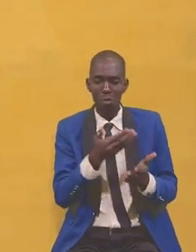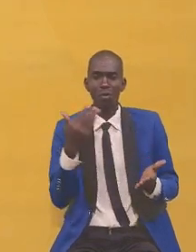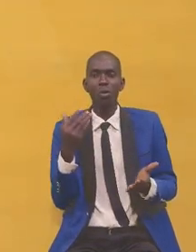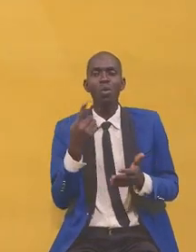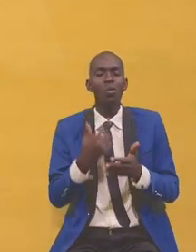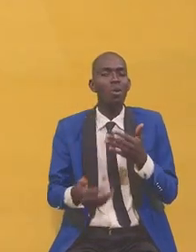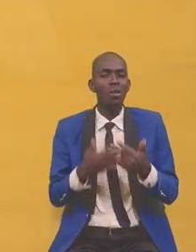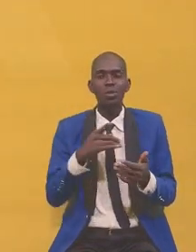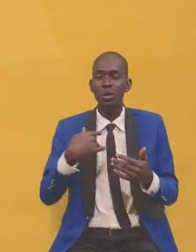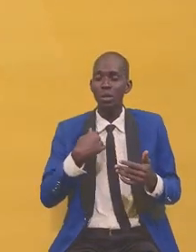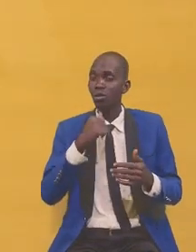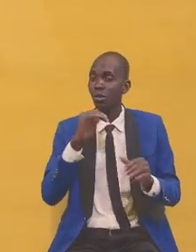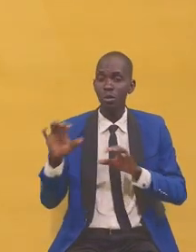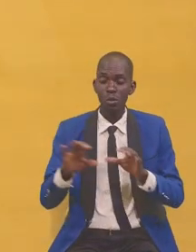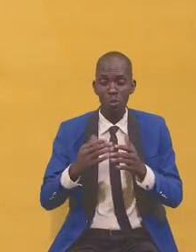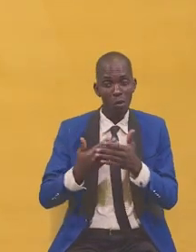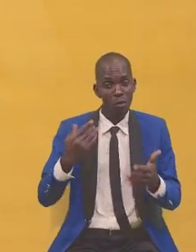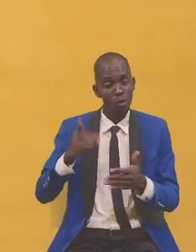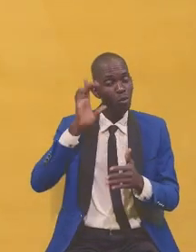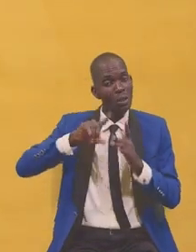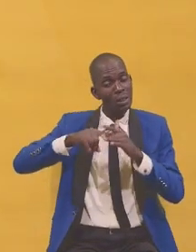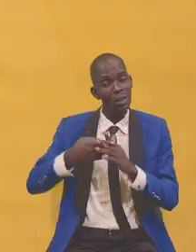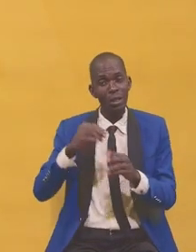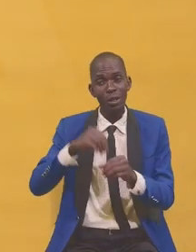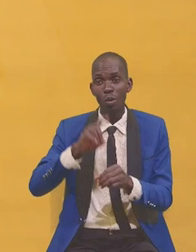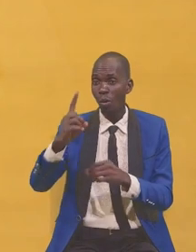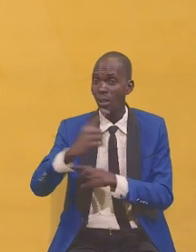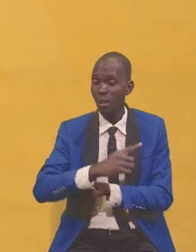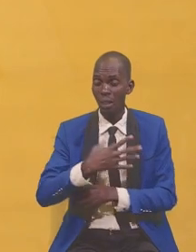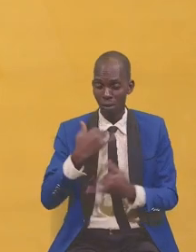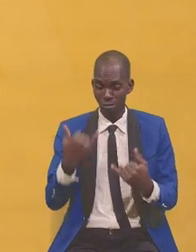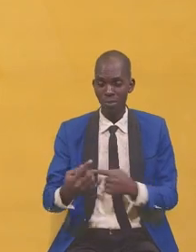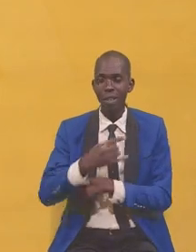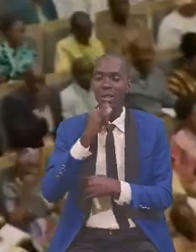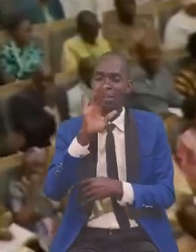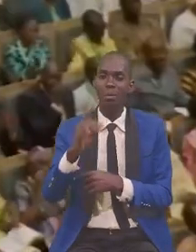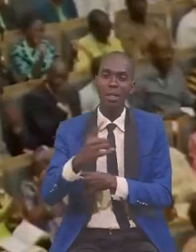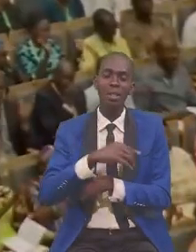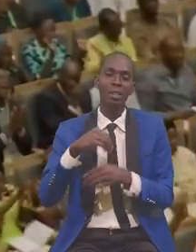have not done before, it's one day you'll start doing it, and today is your day.